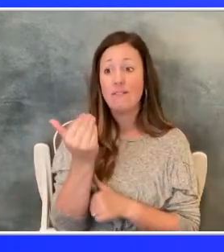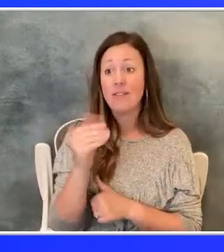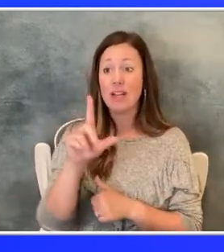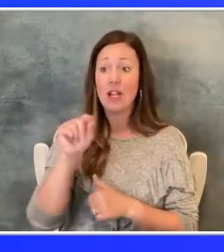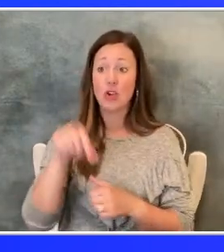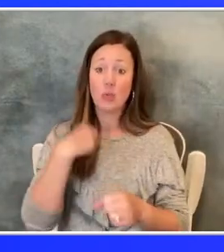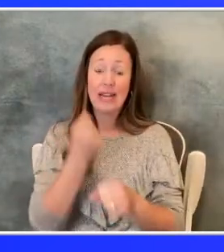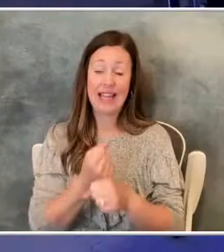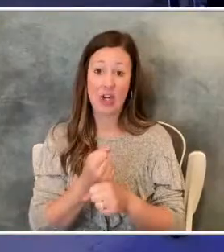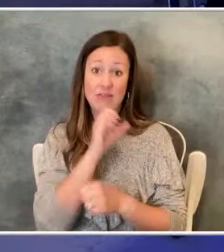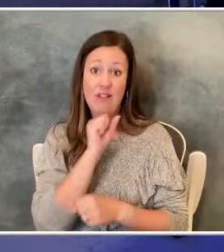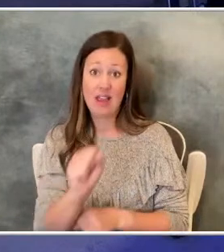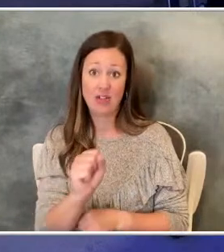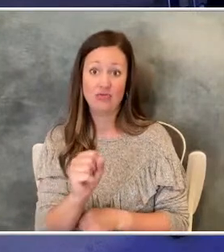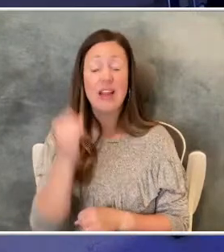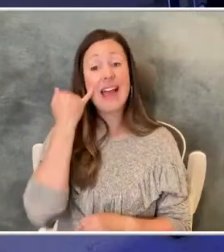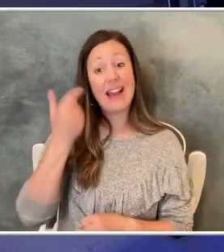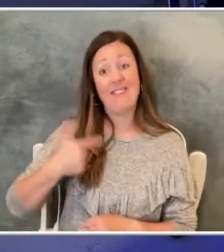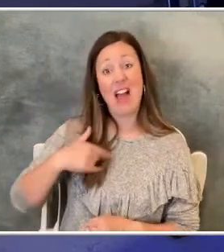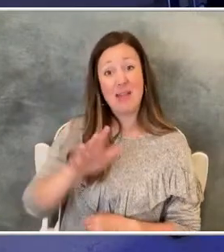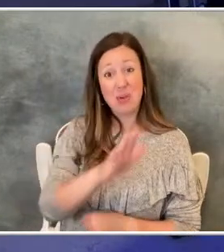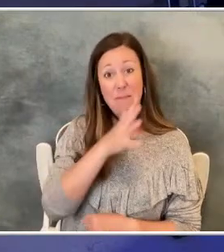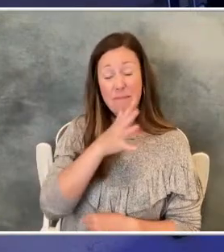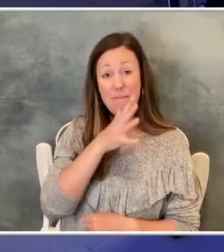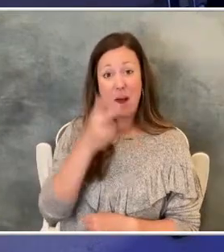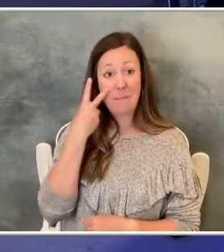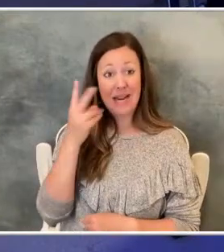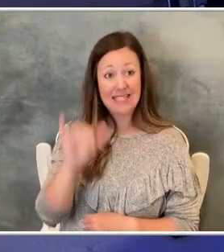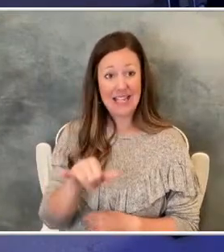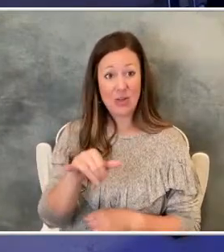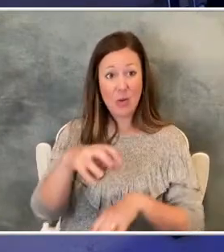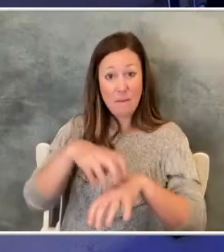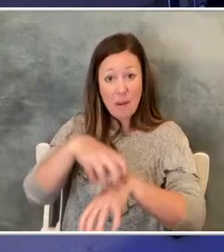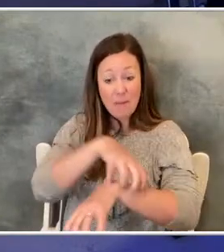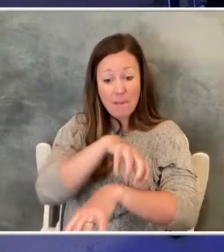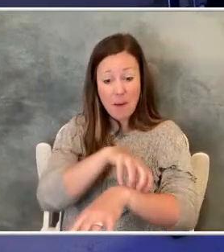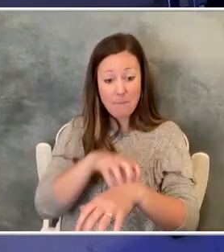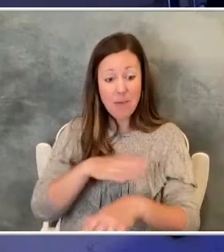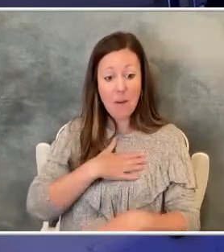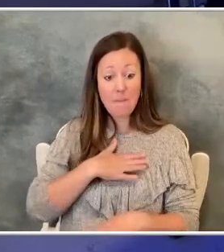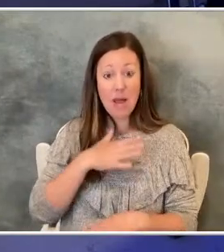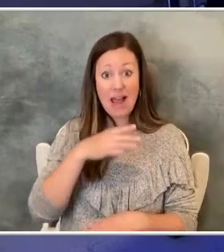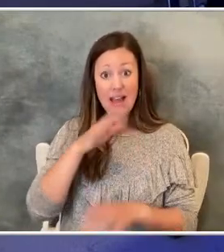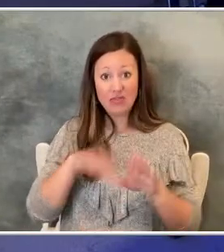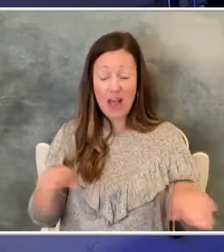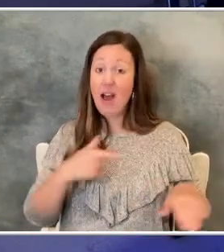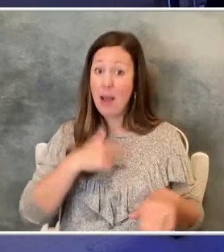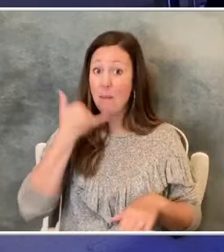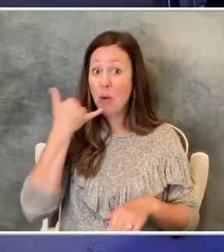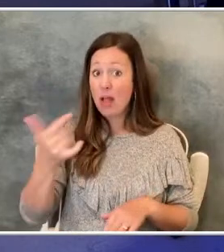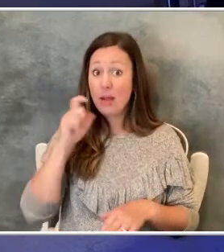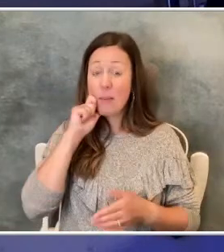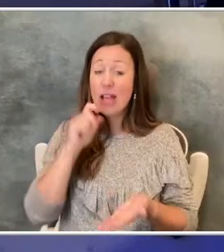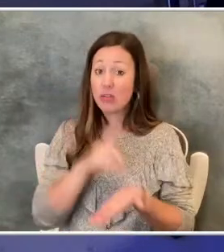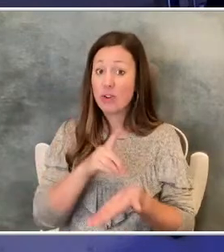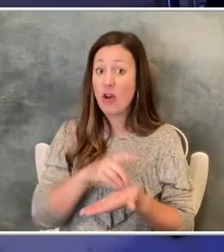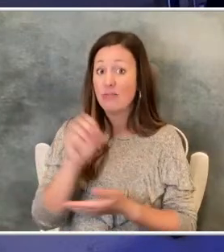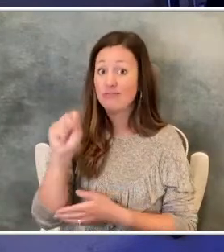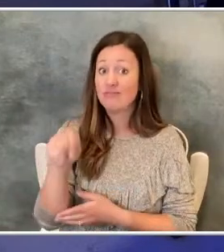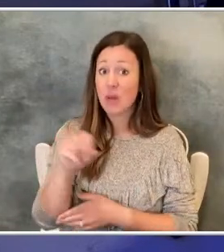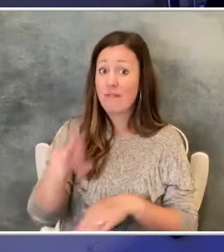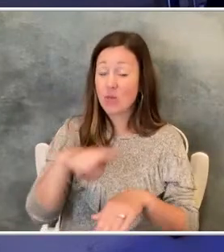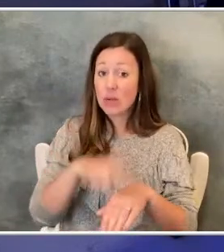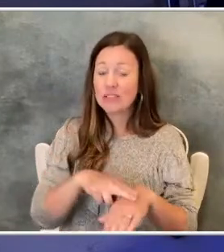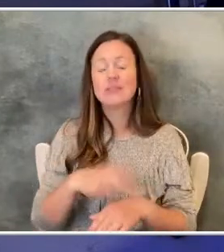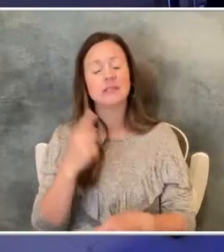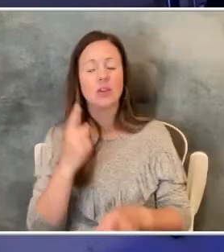age. And if I'm Jade and I see those lesions and bumps on my kid, I'm calling my dermatologist. I mean, that would be the go-to. That would be the right thing